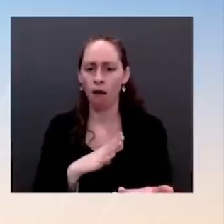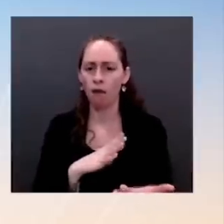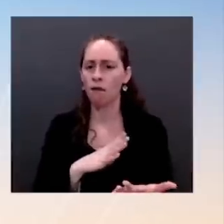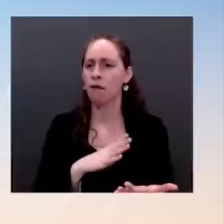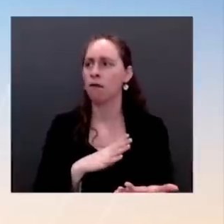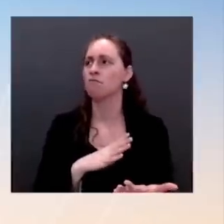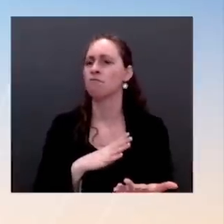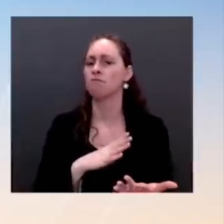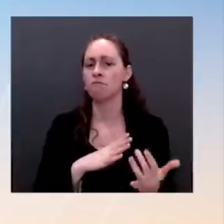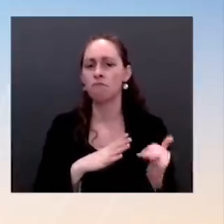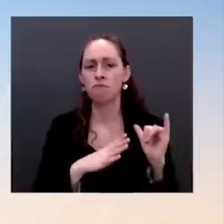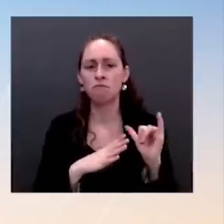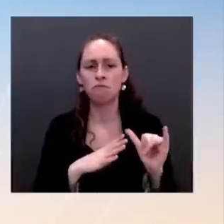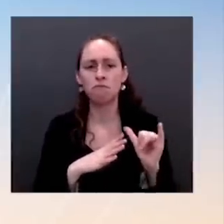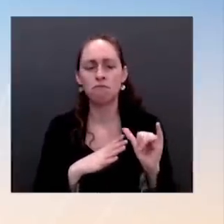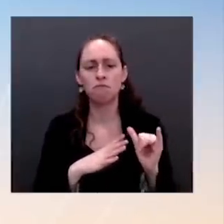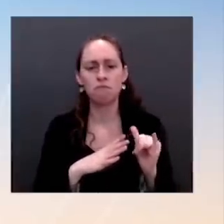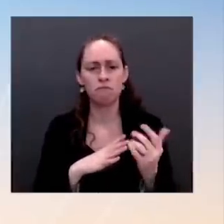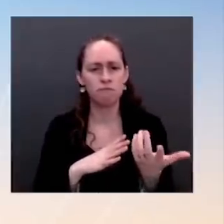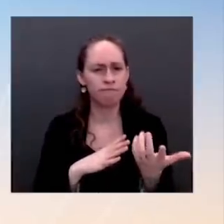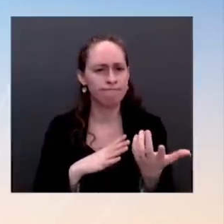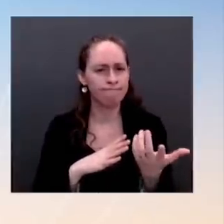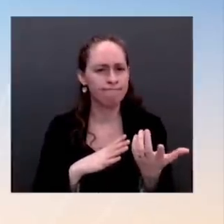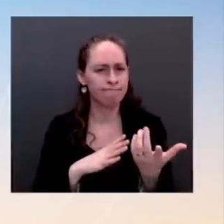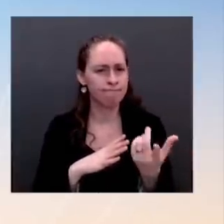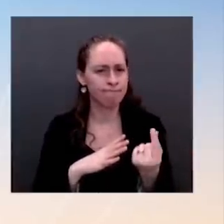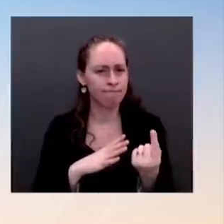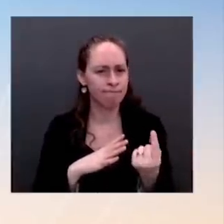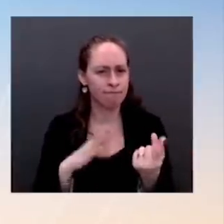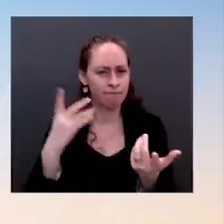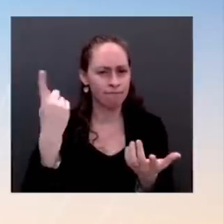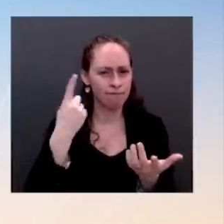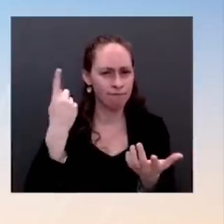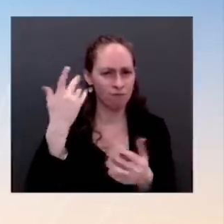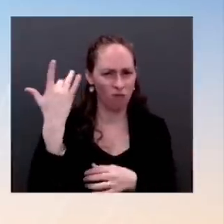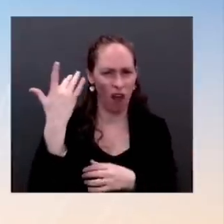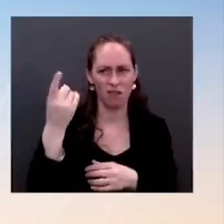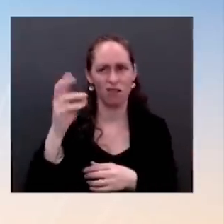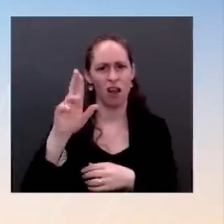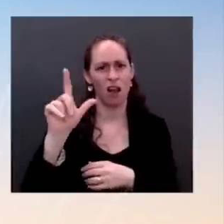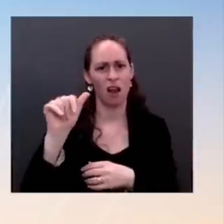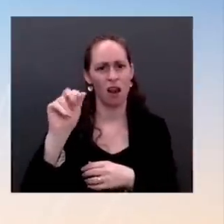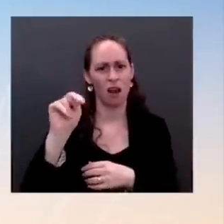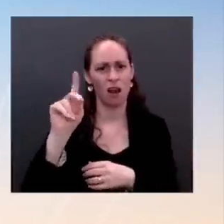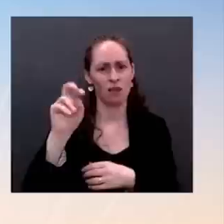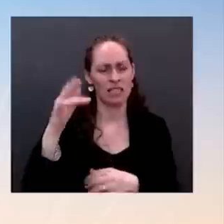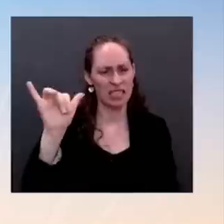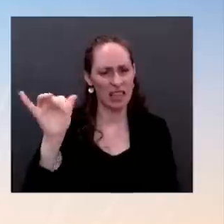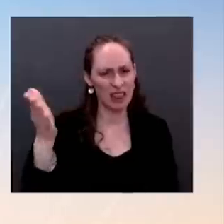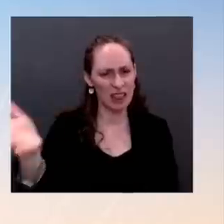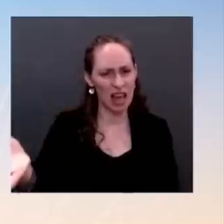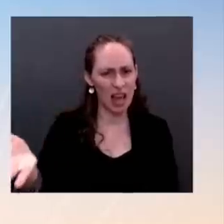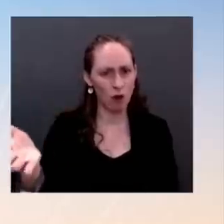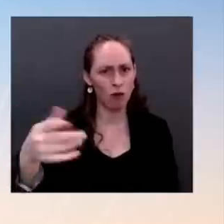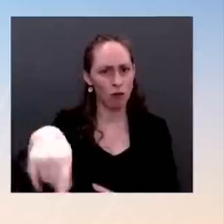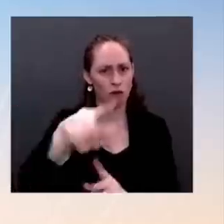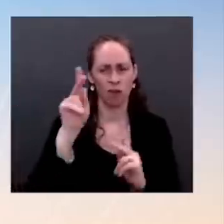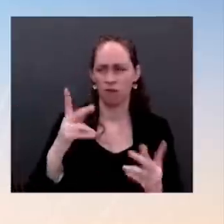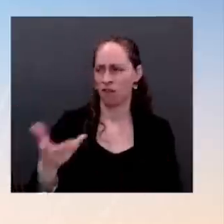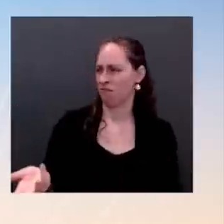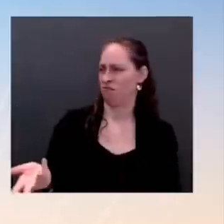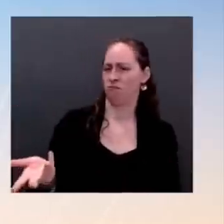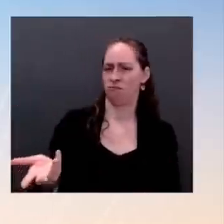for your question, is that the President has crystal clear expectations with all of us about how we are to treat